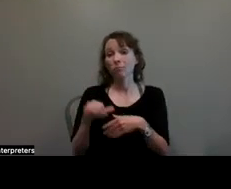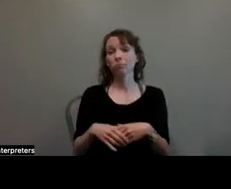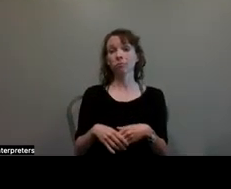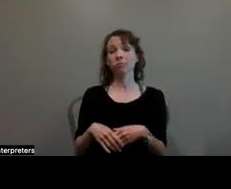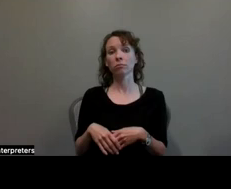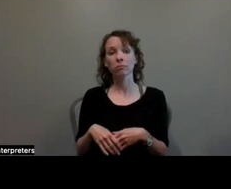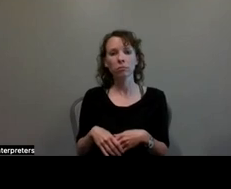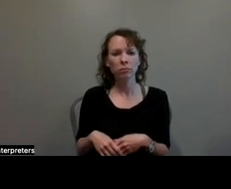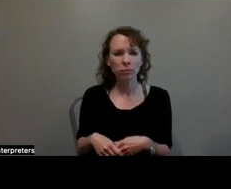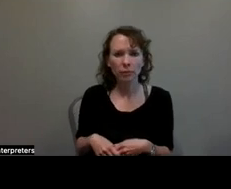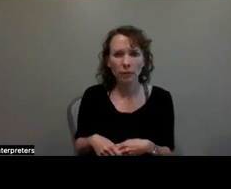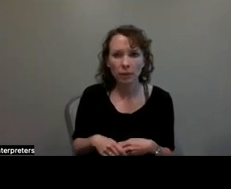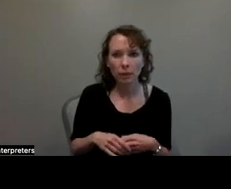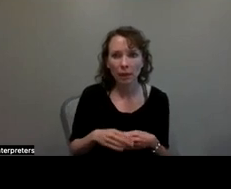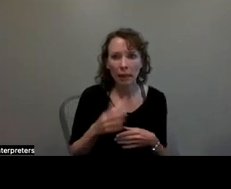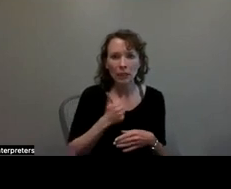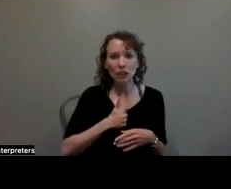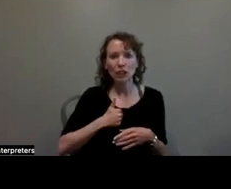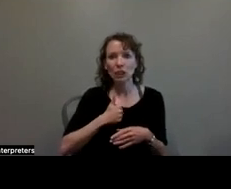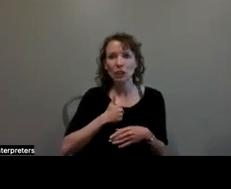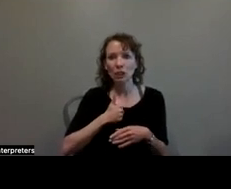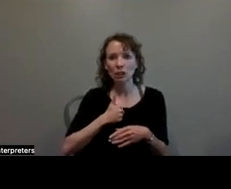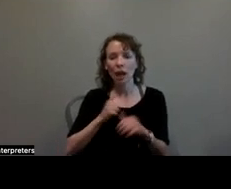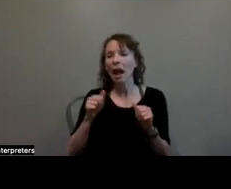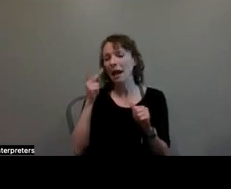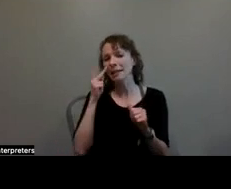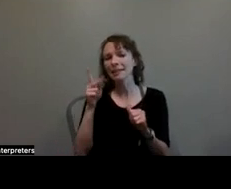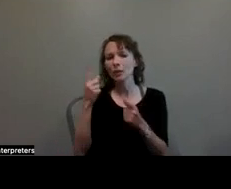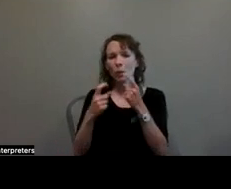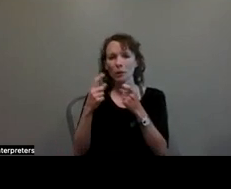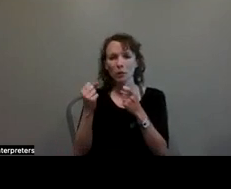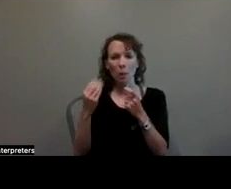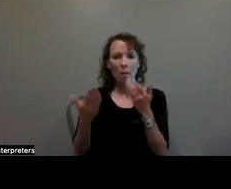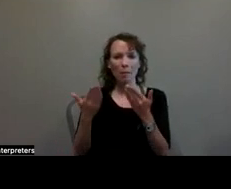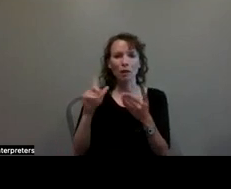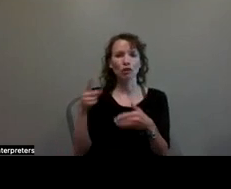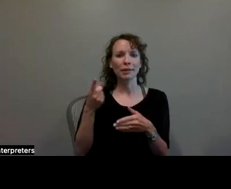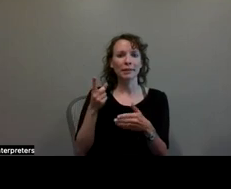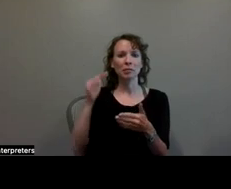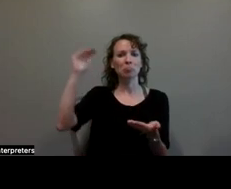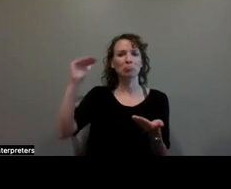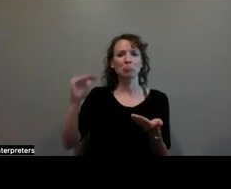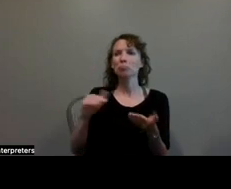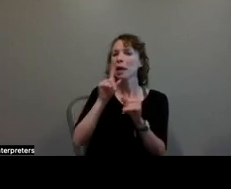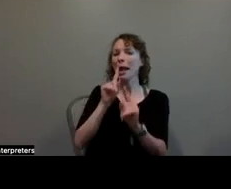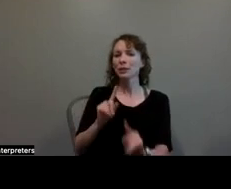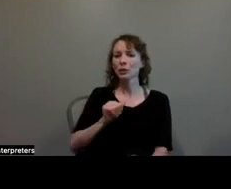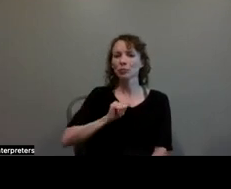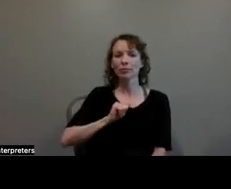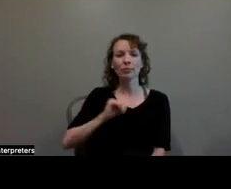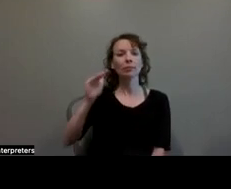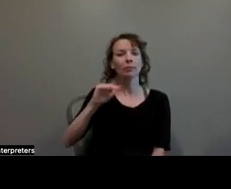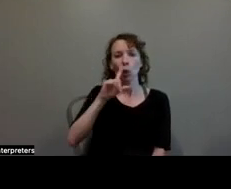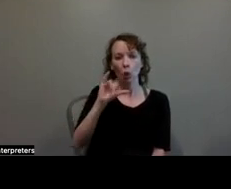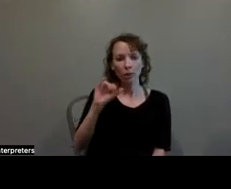I can see the questions actually, so maybe I'll just go through. I can go through them. So Mark's